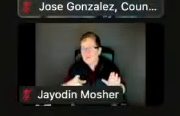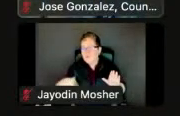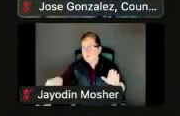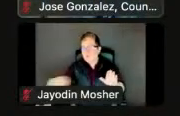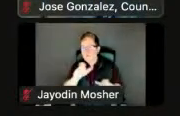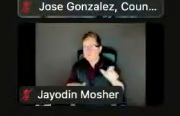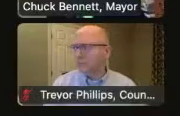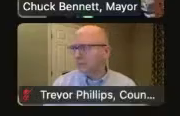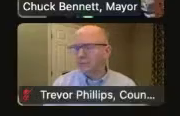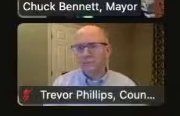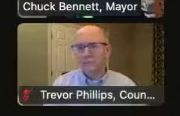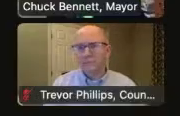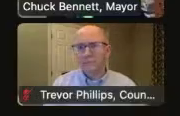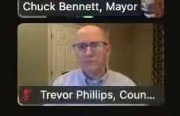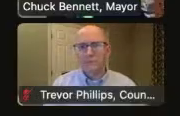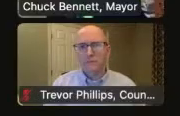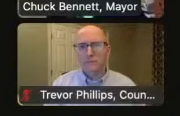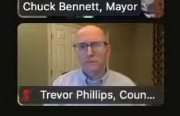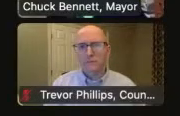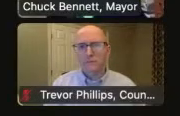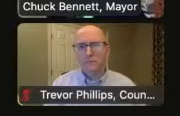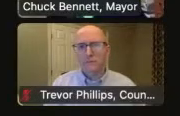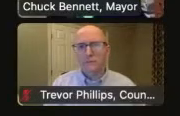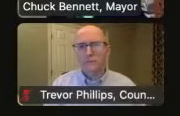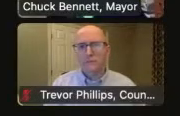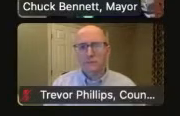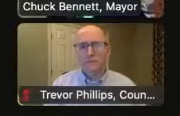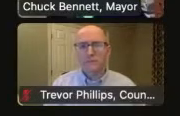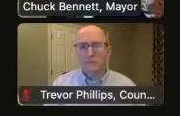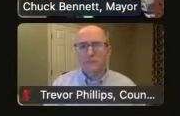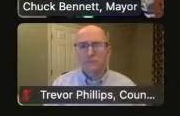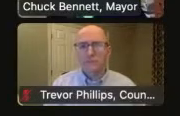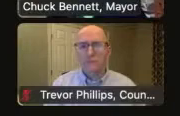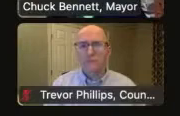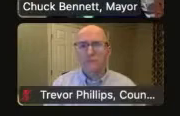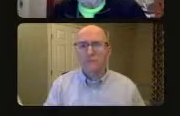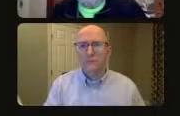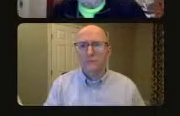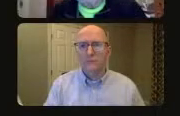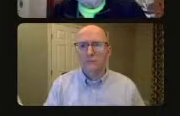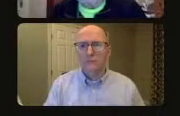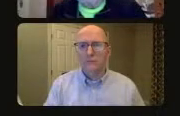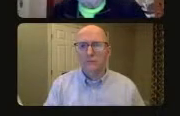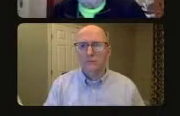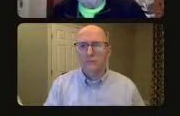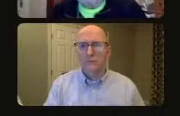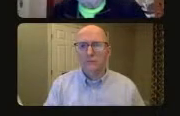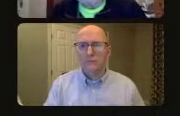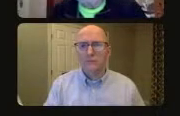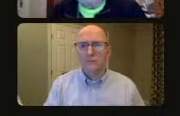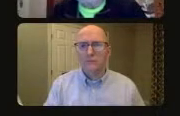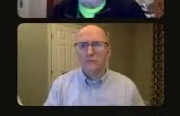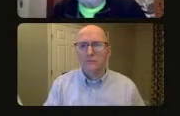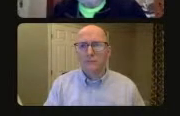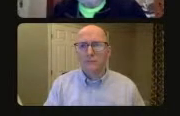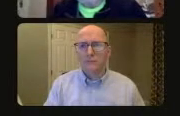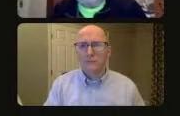homeless, and as a reminder, our percentage of chronically homeless in the Marion County and Marion Polk region is